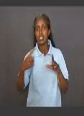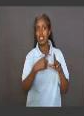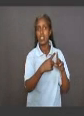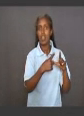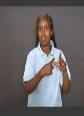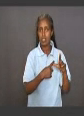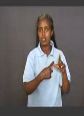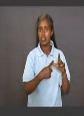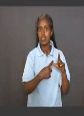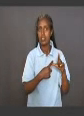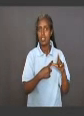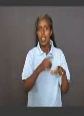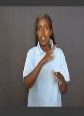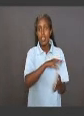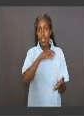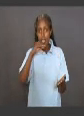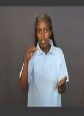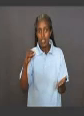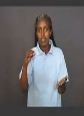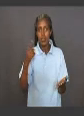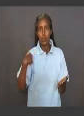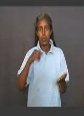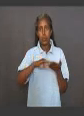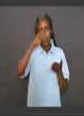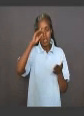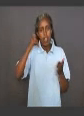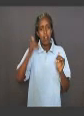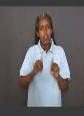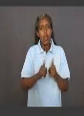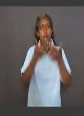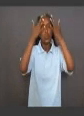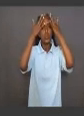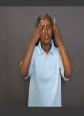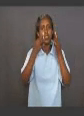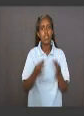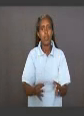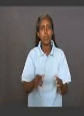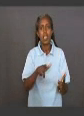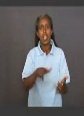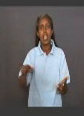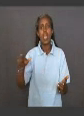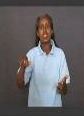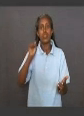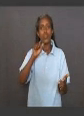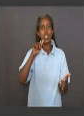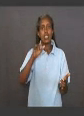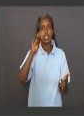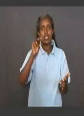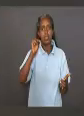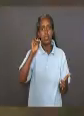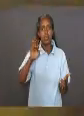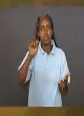angle. And we learned how to determine lines of symmetry.